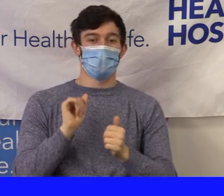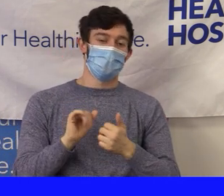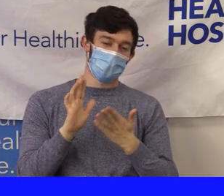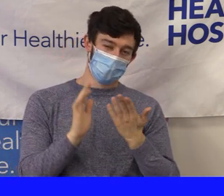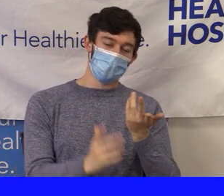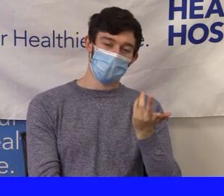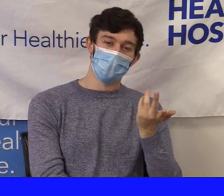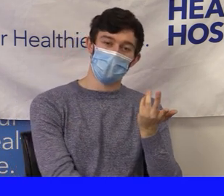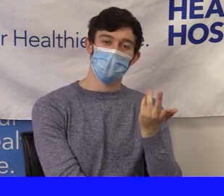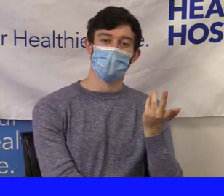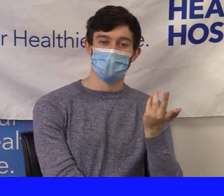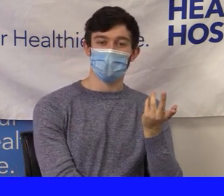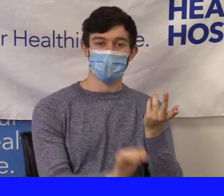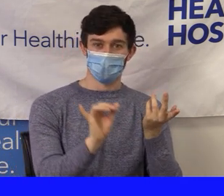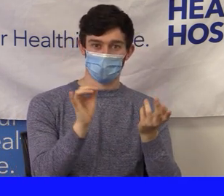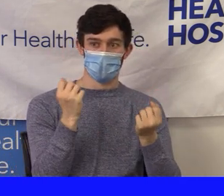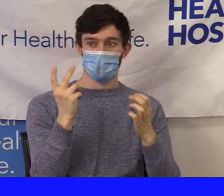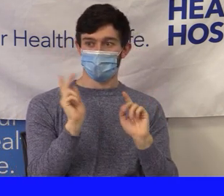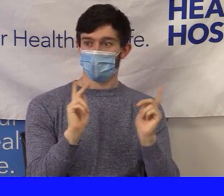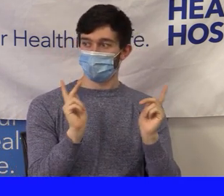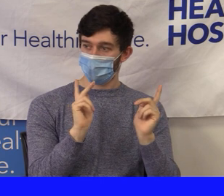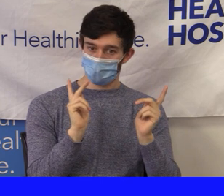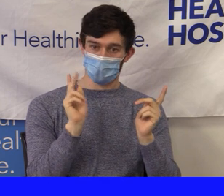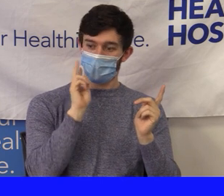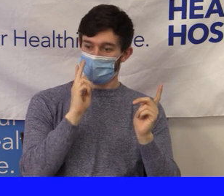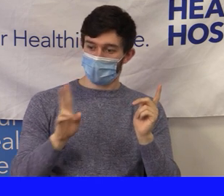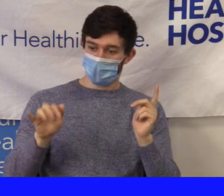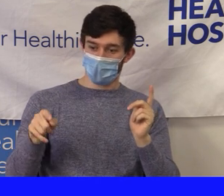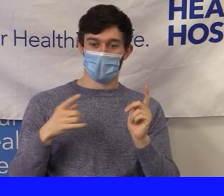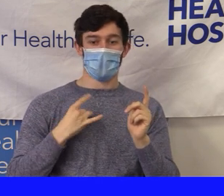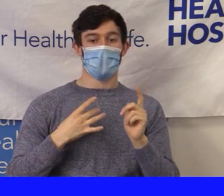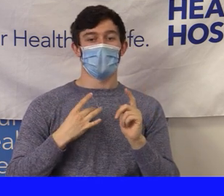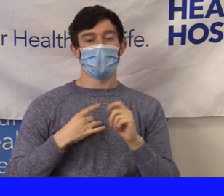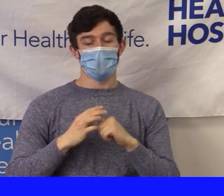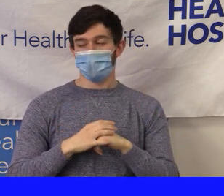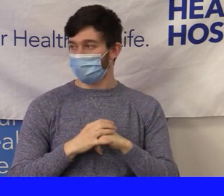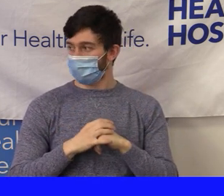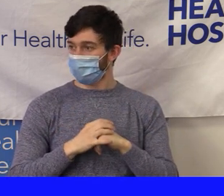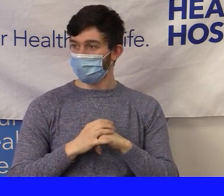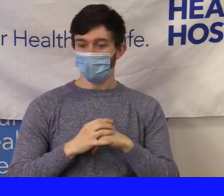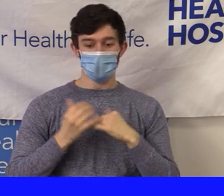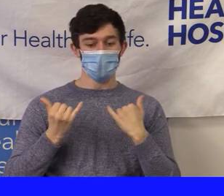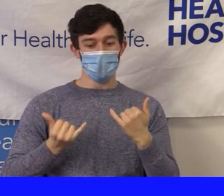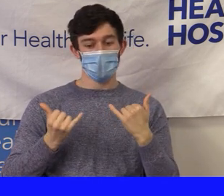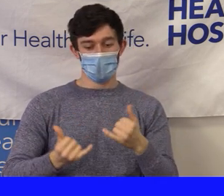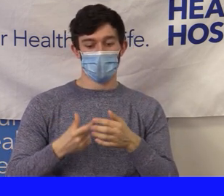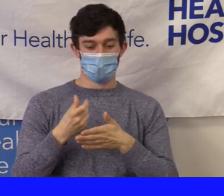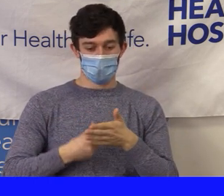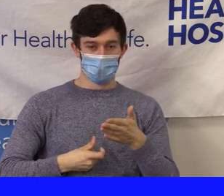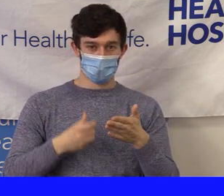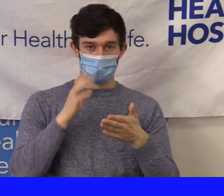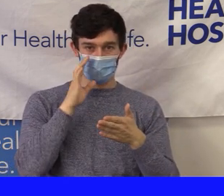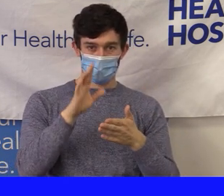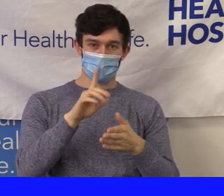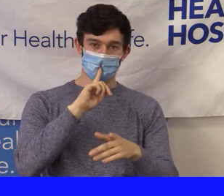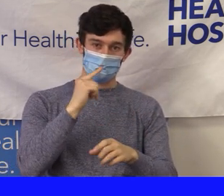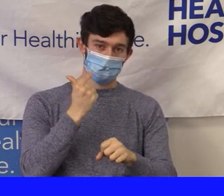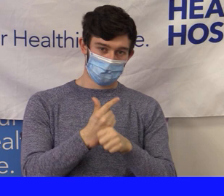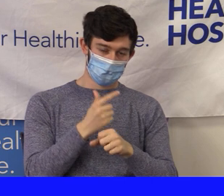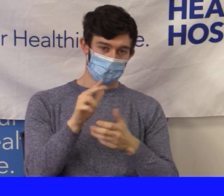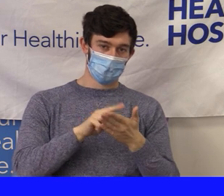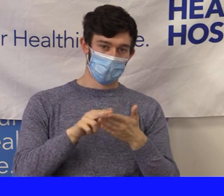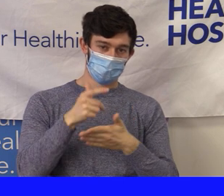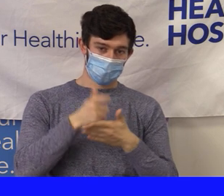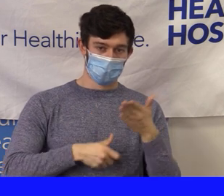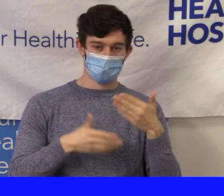approach that's well received by our employees. They'll also maintain the current pricing as their guaranteed contract price